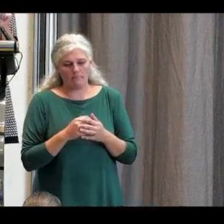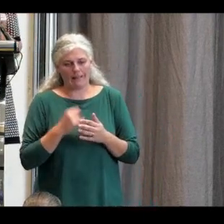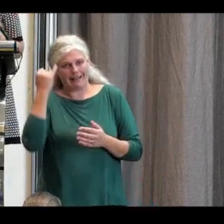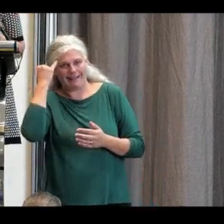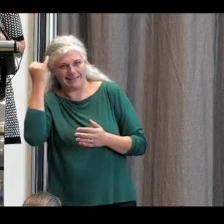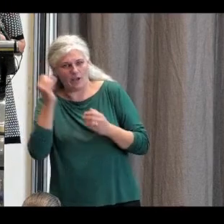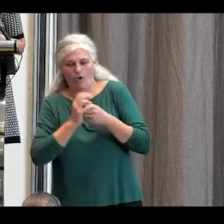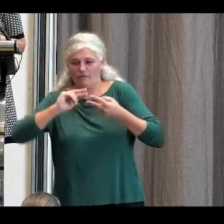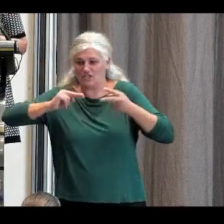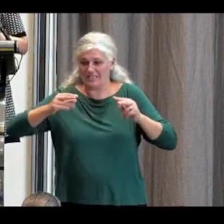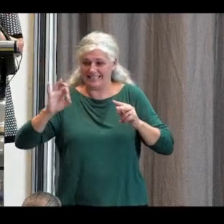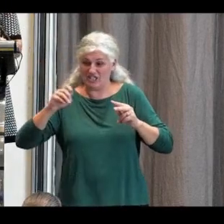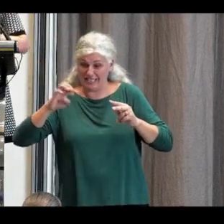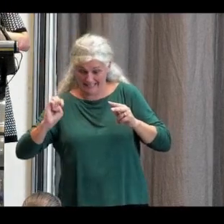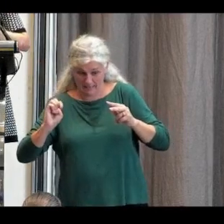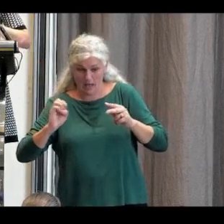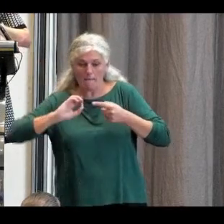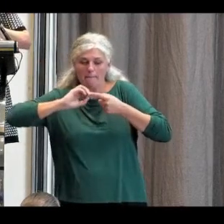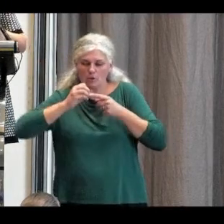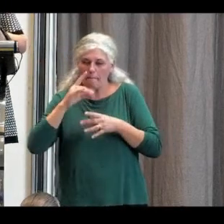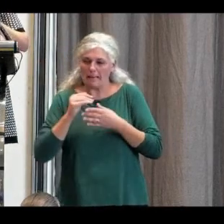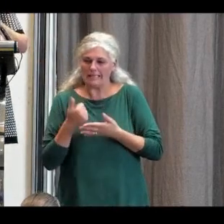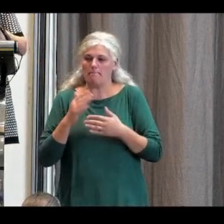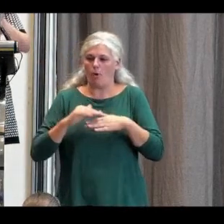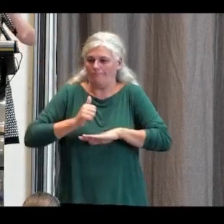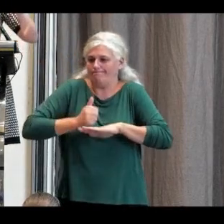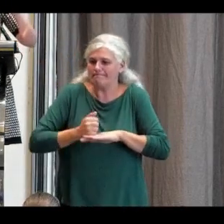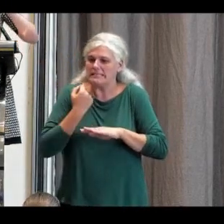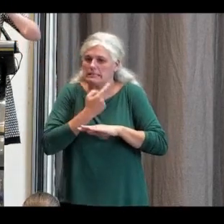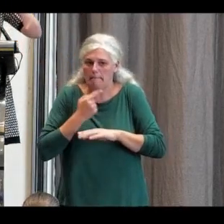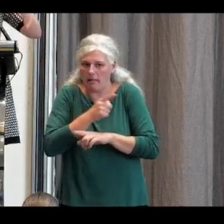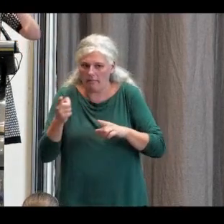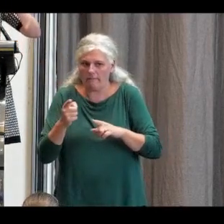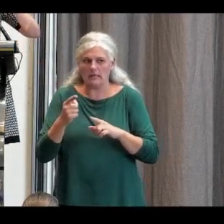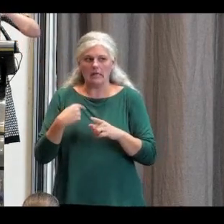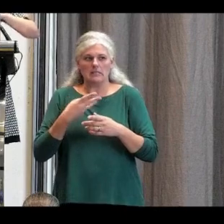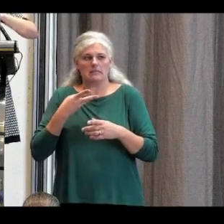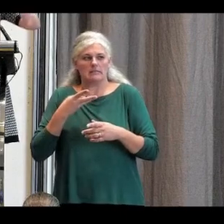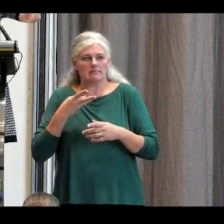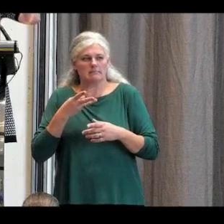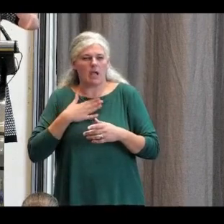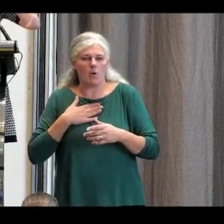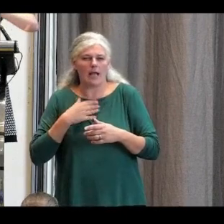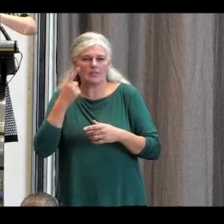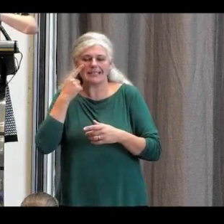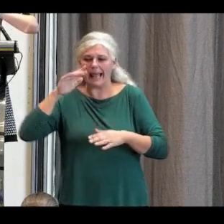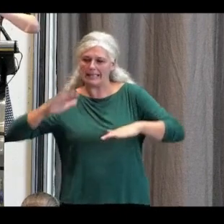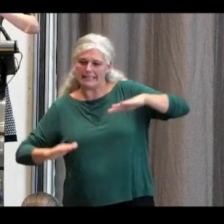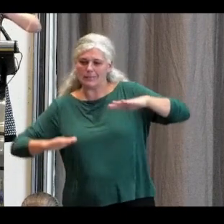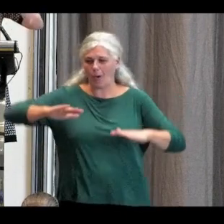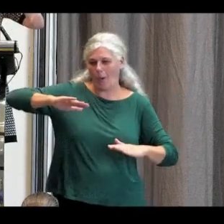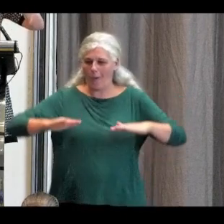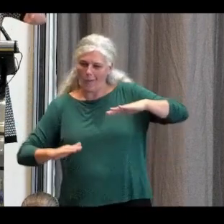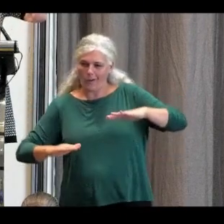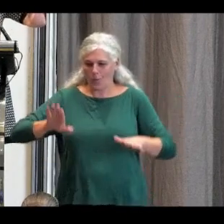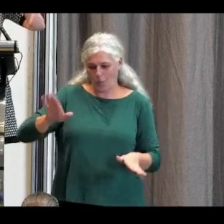idea of genes, but I'm going to try to simplify it in the sense that I would like that you would think as a seesaw. So we